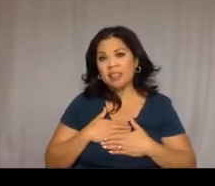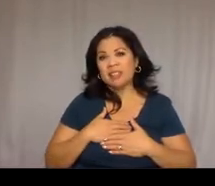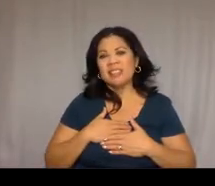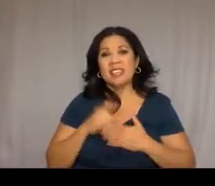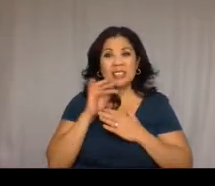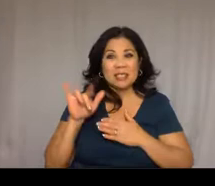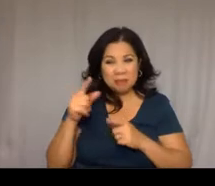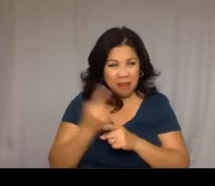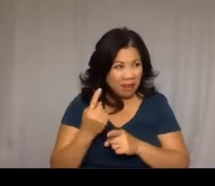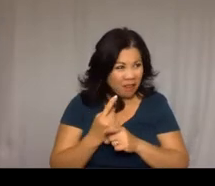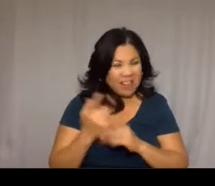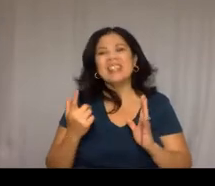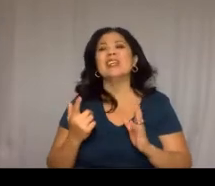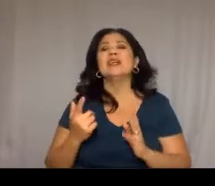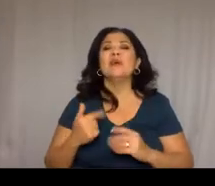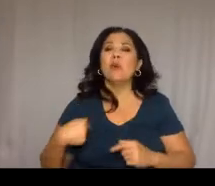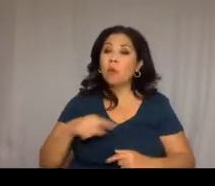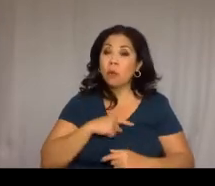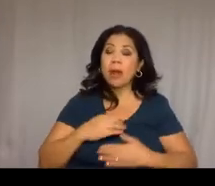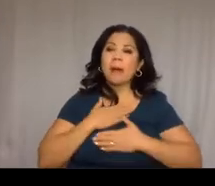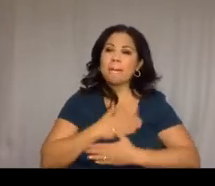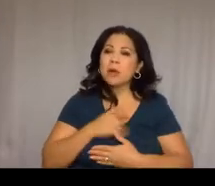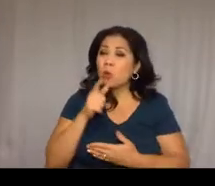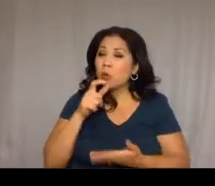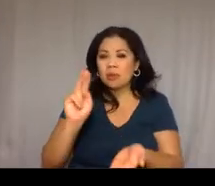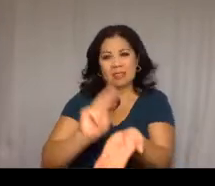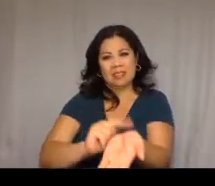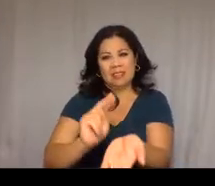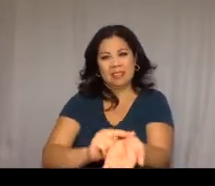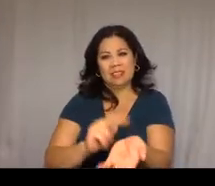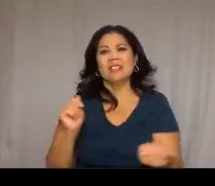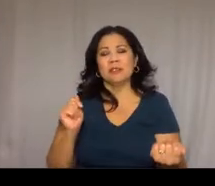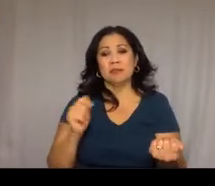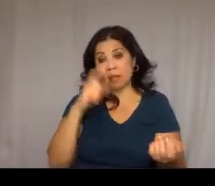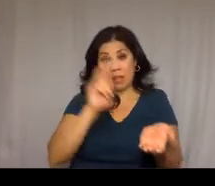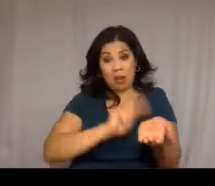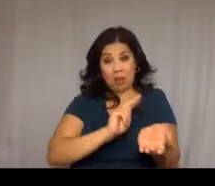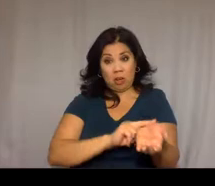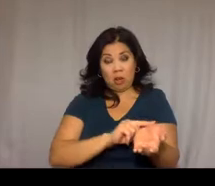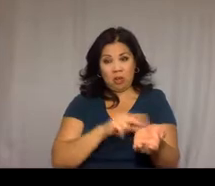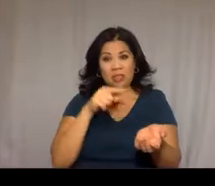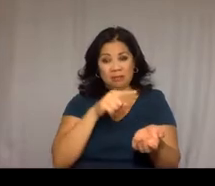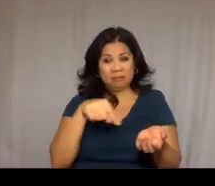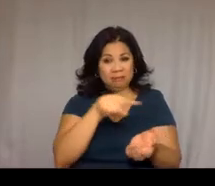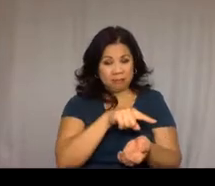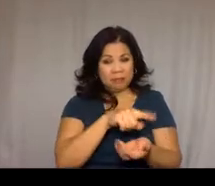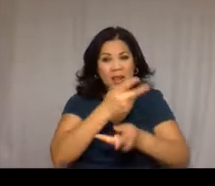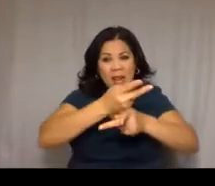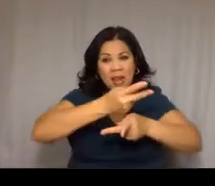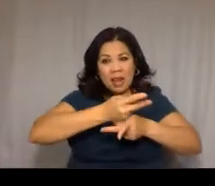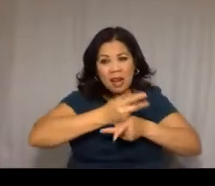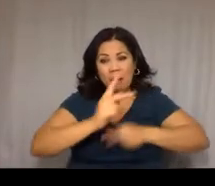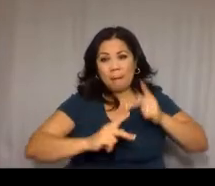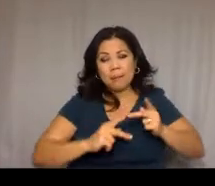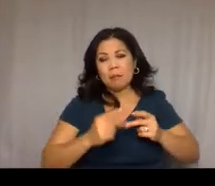spell it right, Carolyn. We appreciate nurses. All right, because the nurses and who are taking care of people